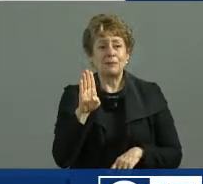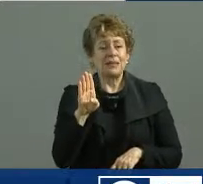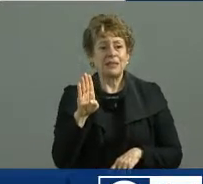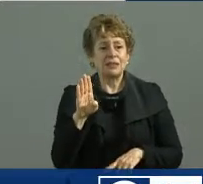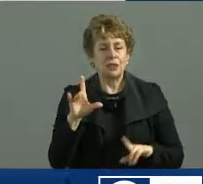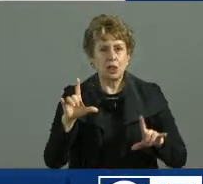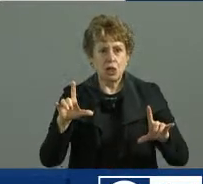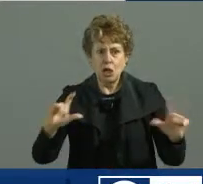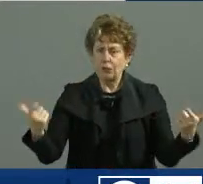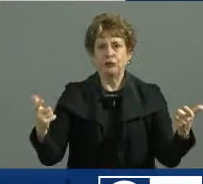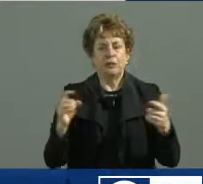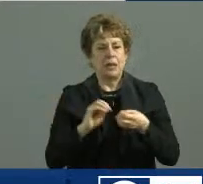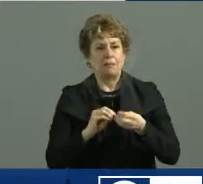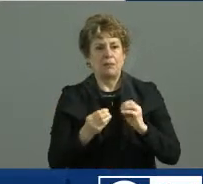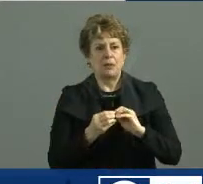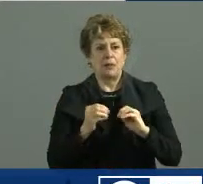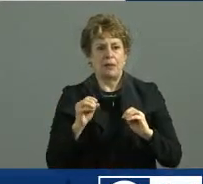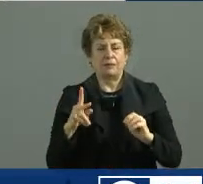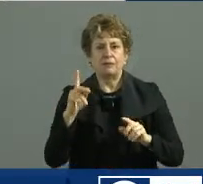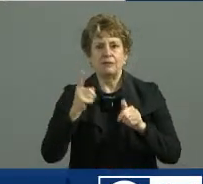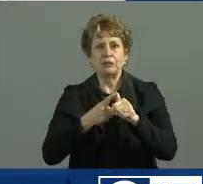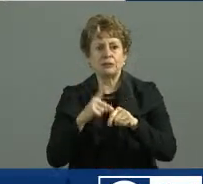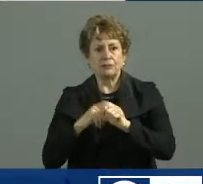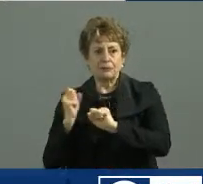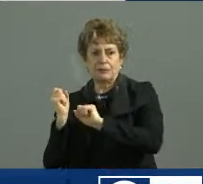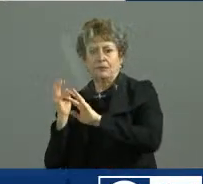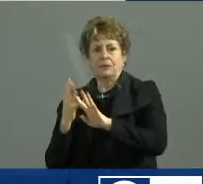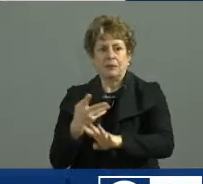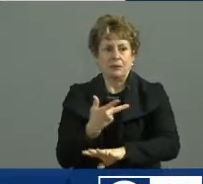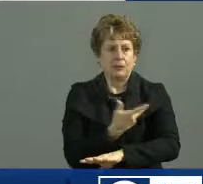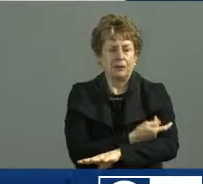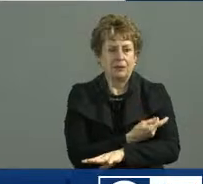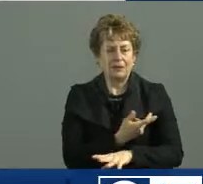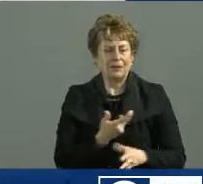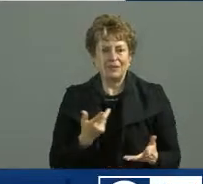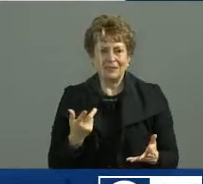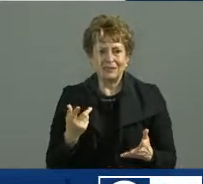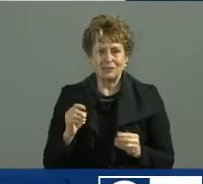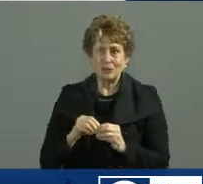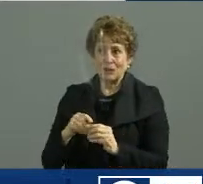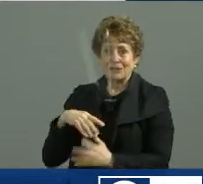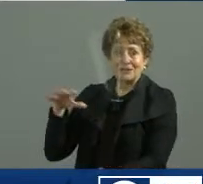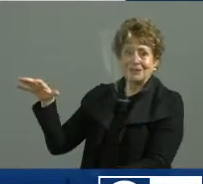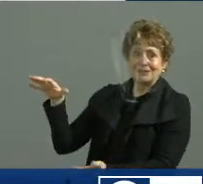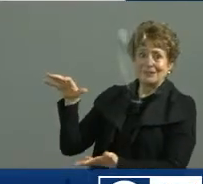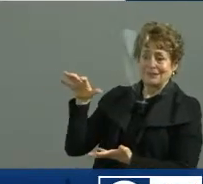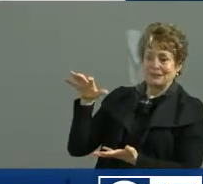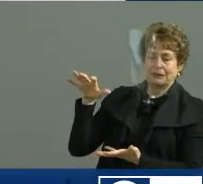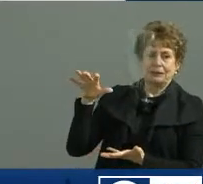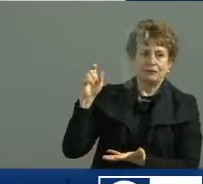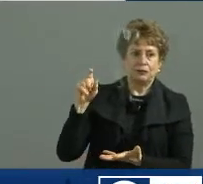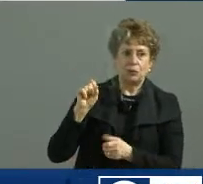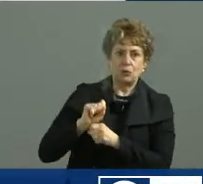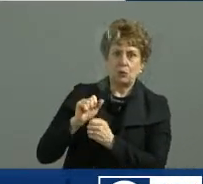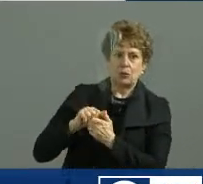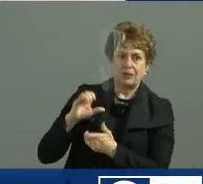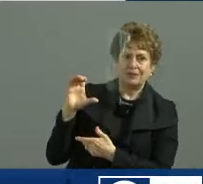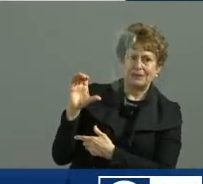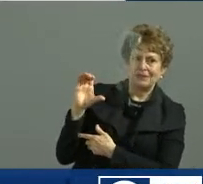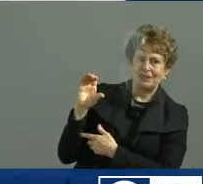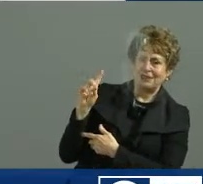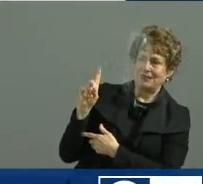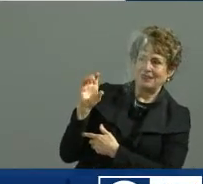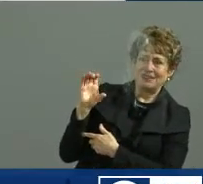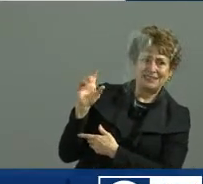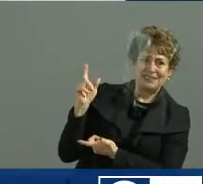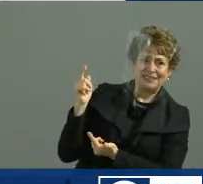to allocate prior to starting that program. We were able to work with CDC to get a lower required number of doses for us to